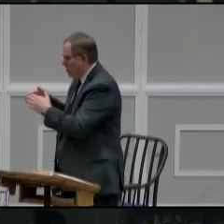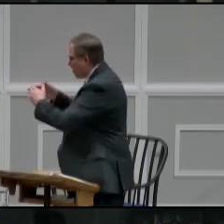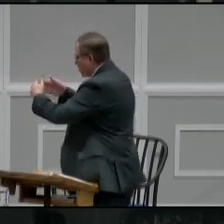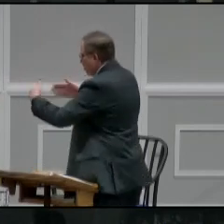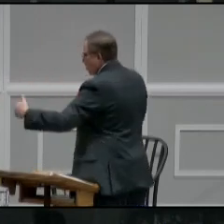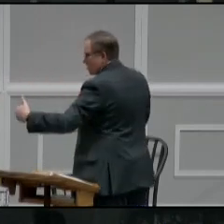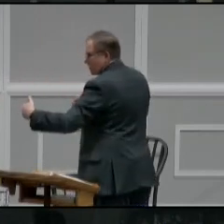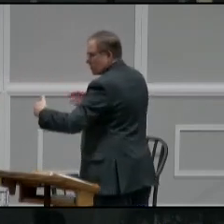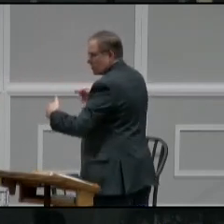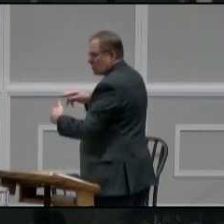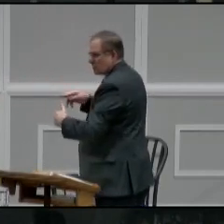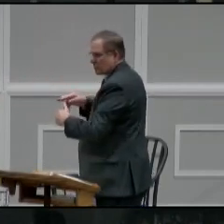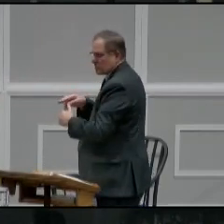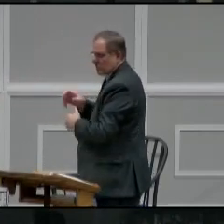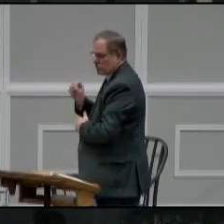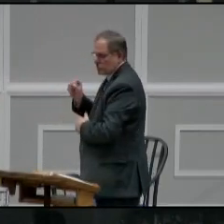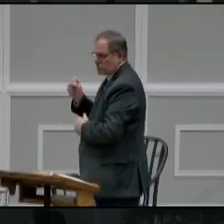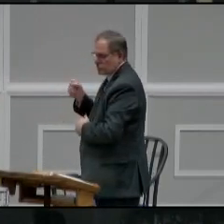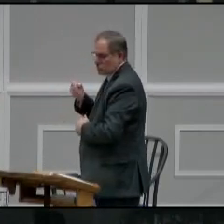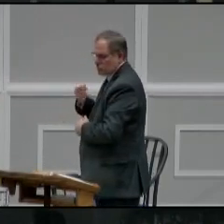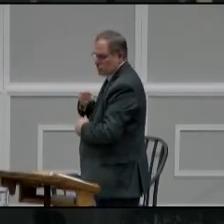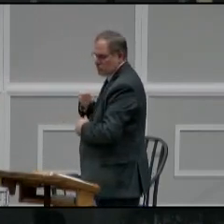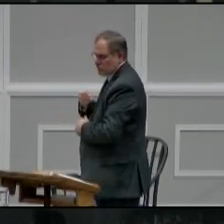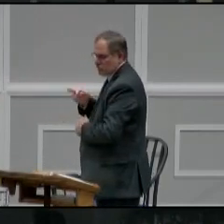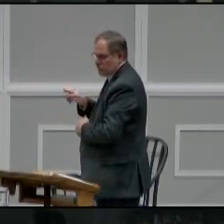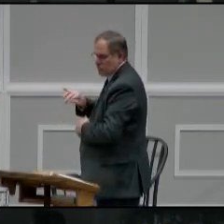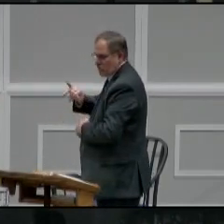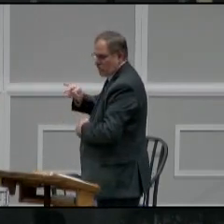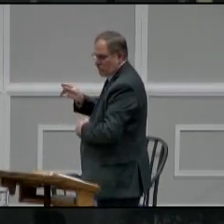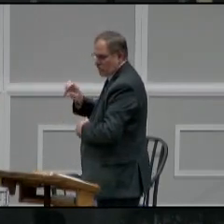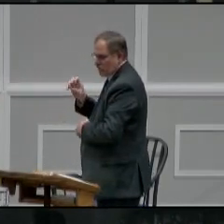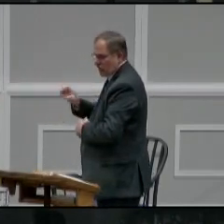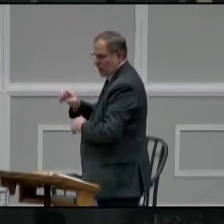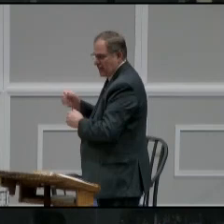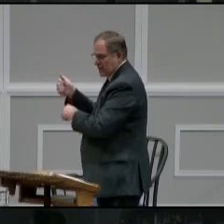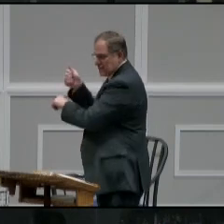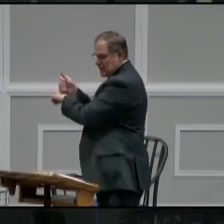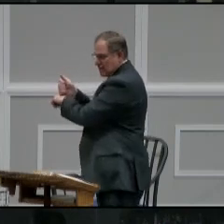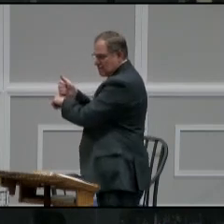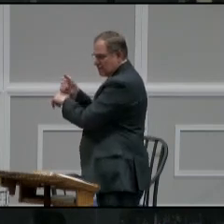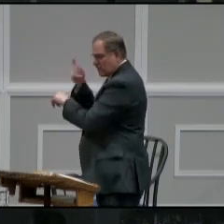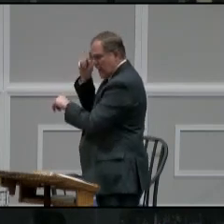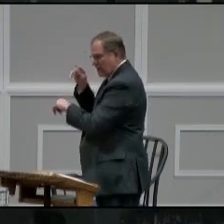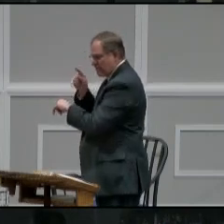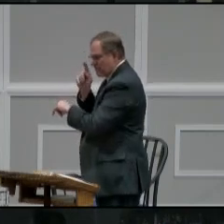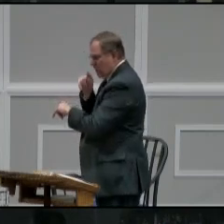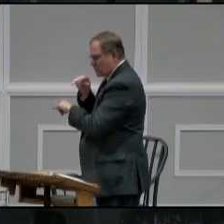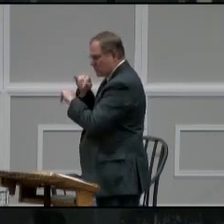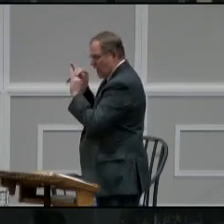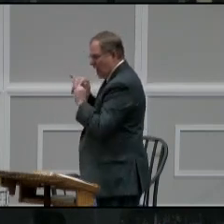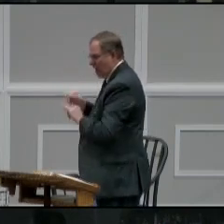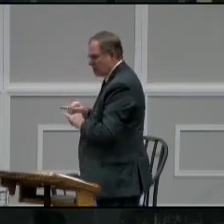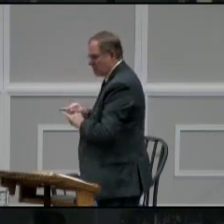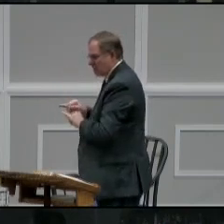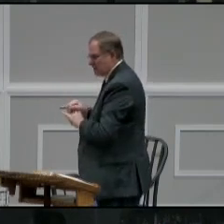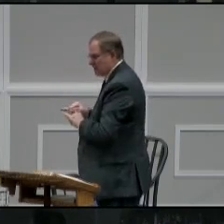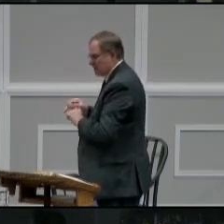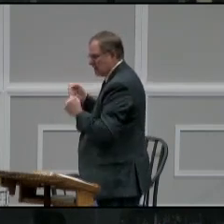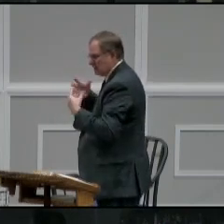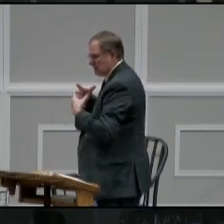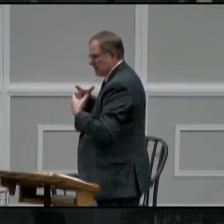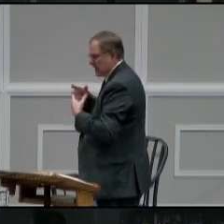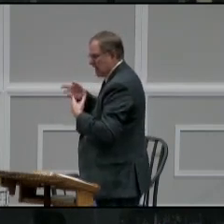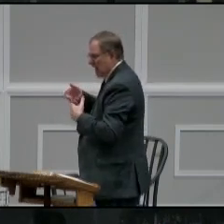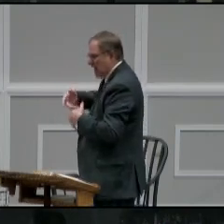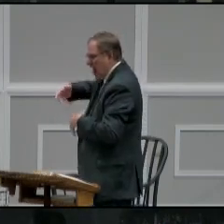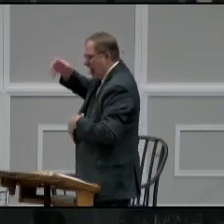god. The god, it was to be honest with you, it was almost a little scary looking. It had an elephant head, and it